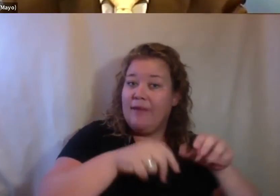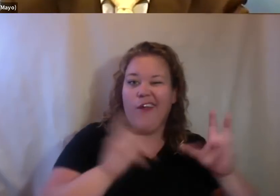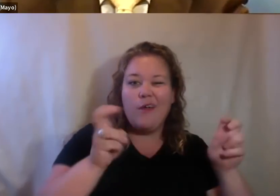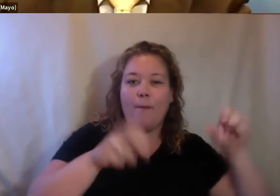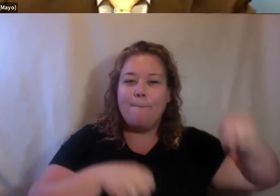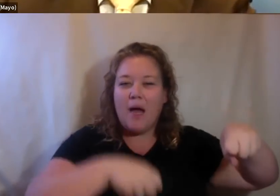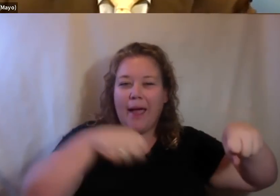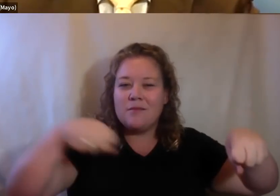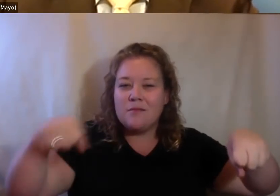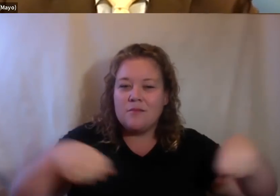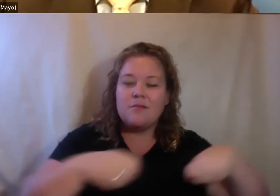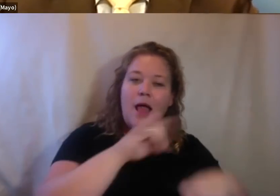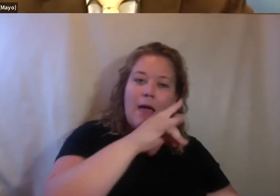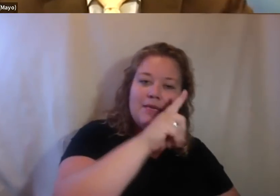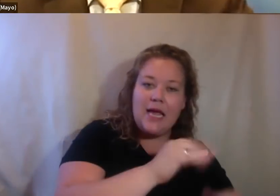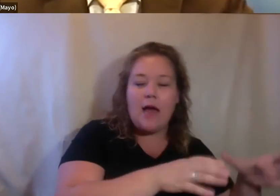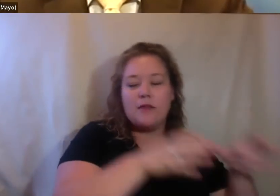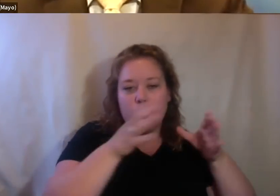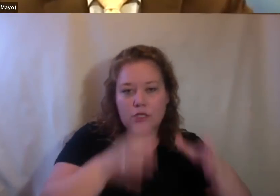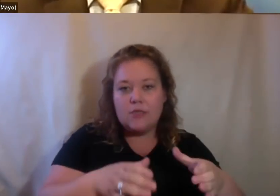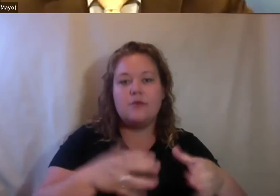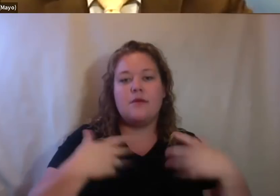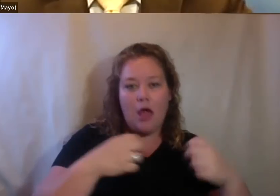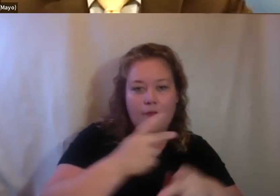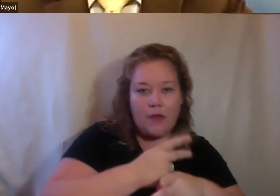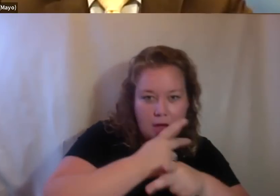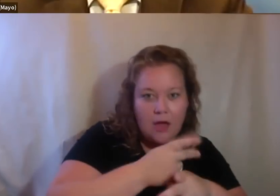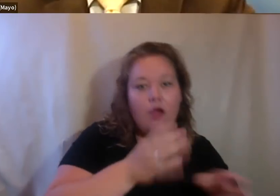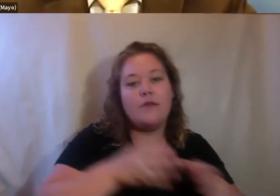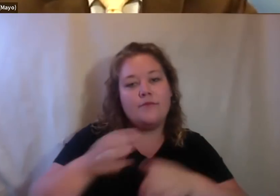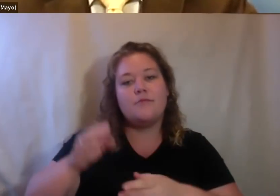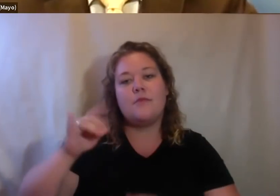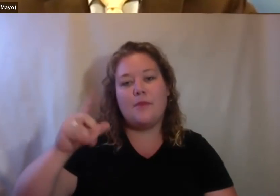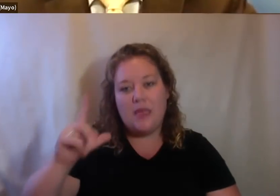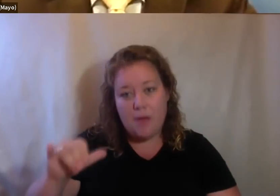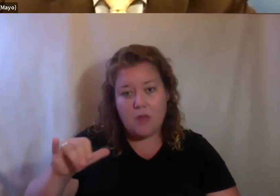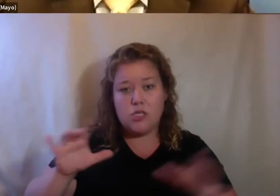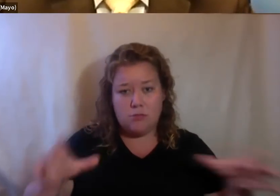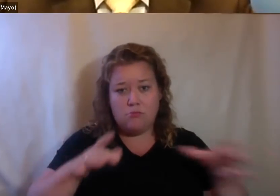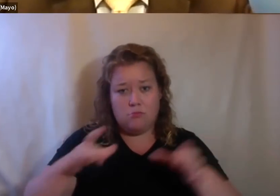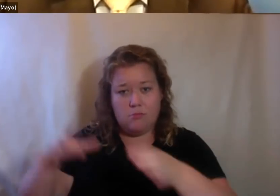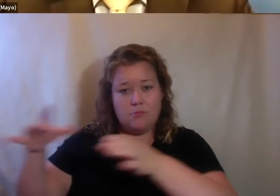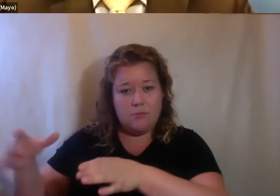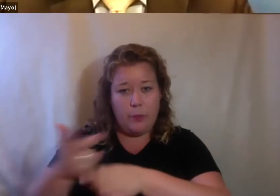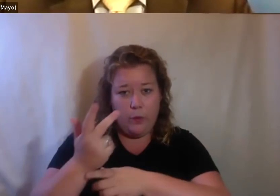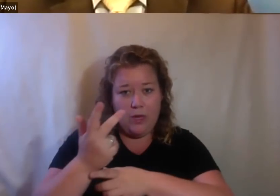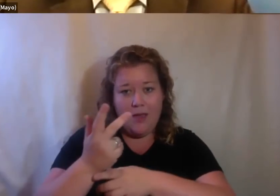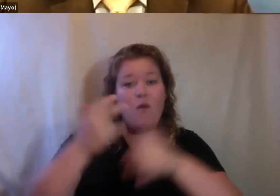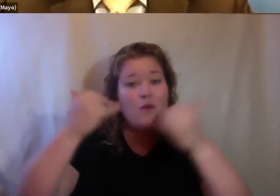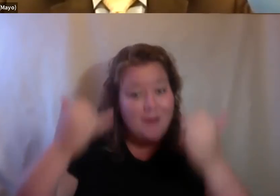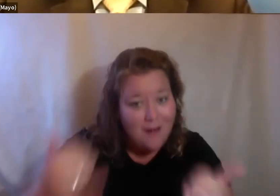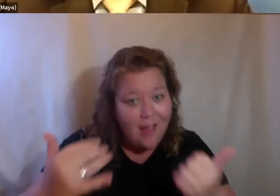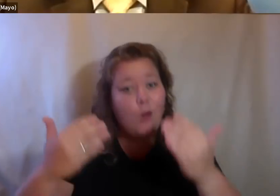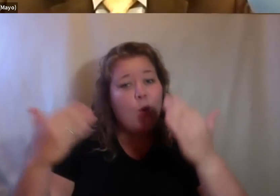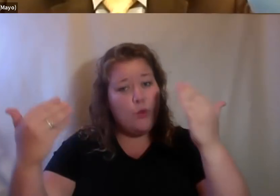healthcare bucket, and a public health bucket. This now has 3 metrics that really show us on the